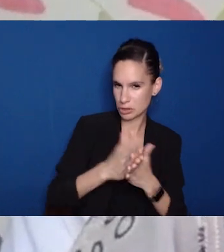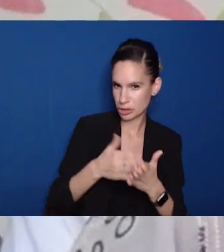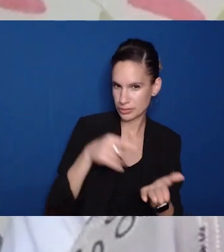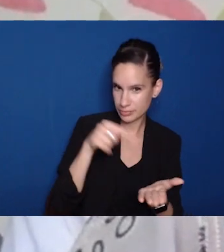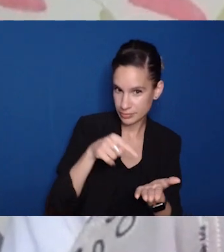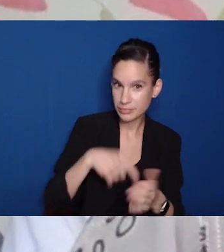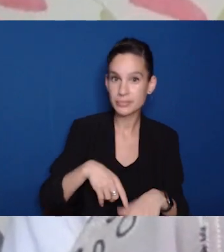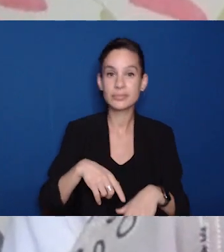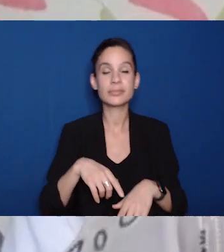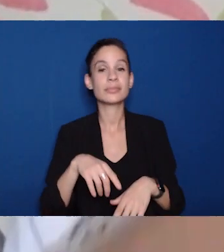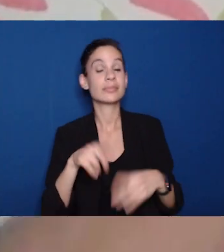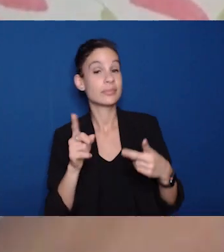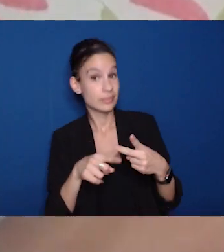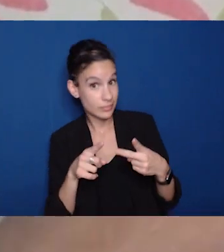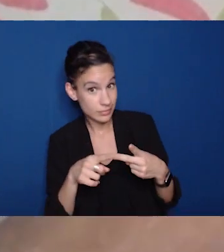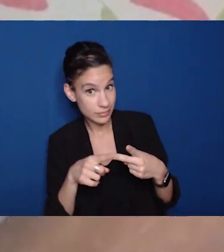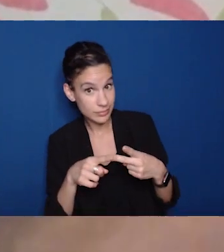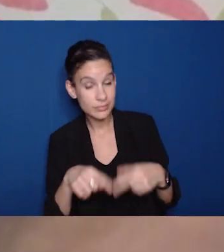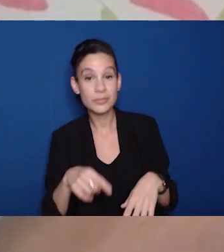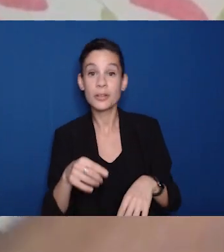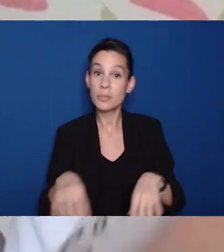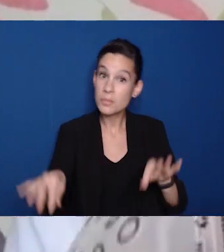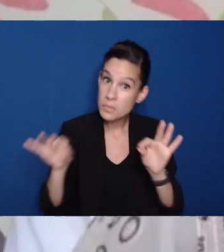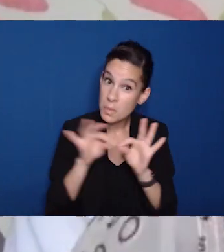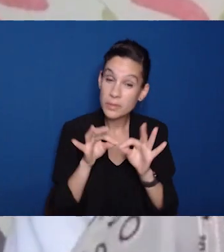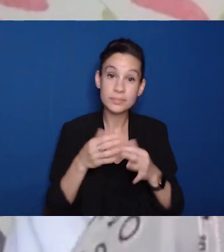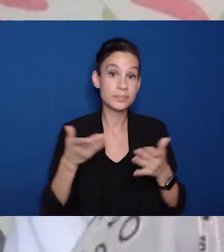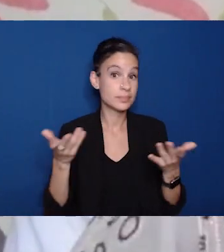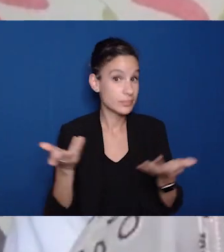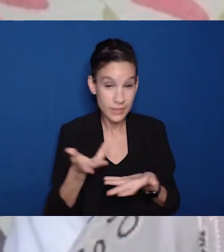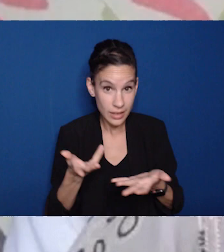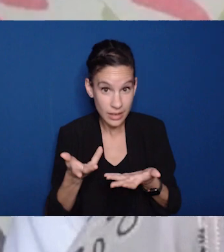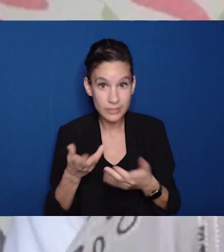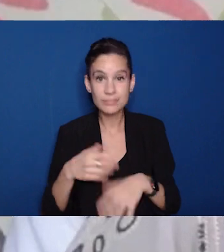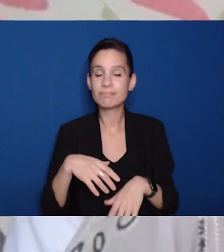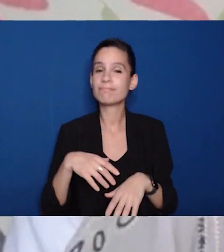Secondly, I think it's really important to know that